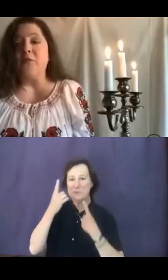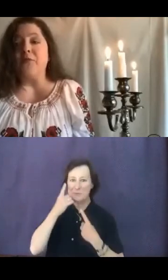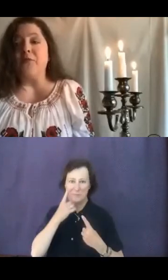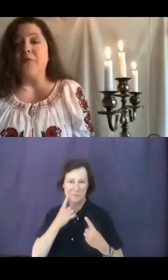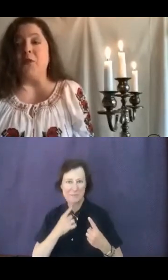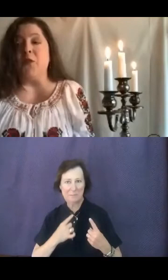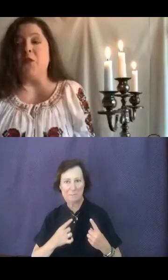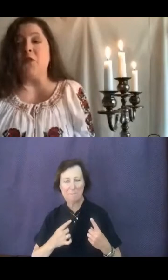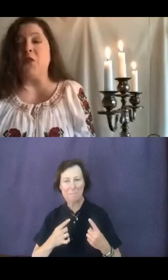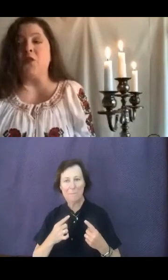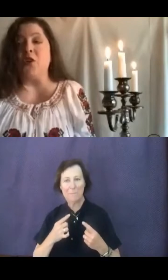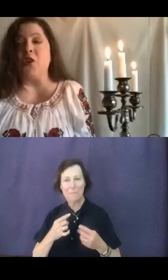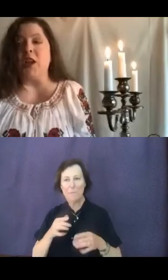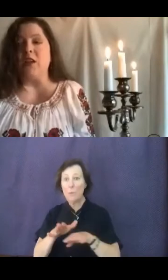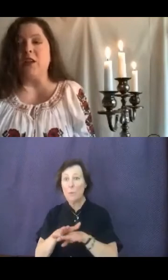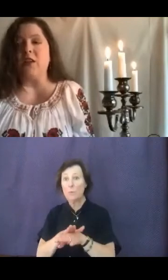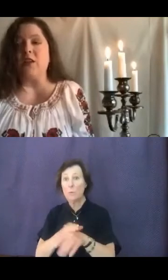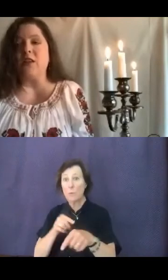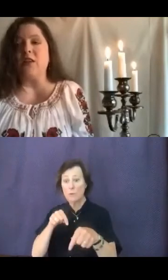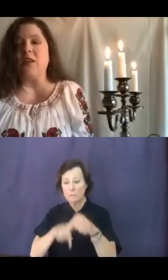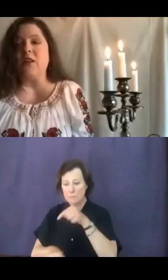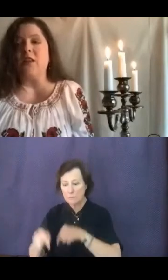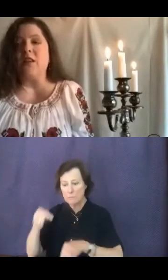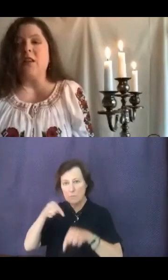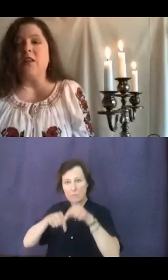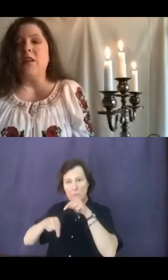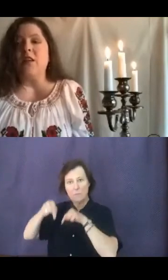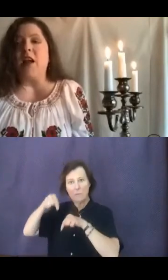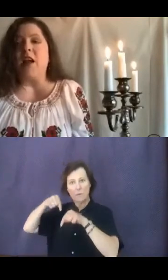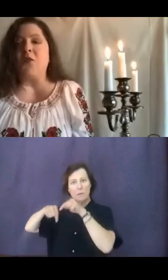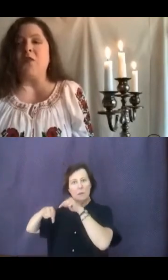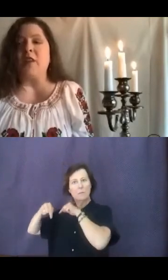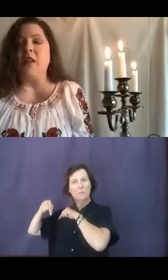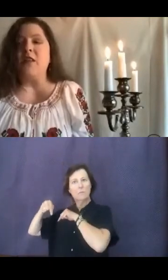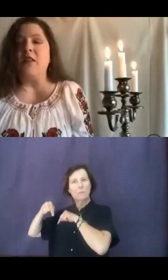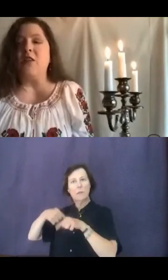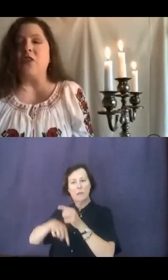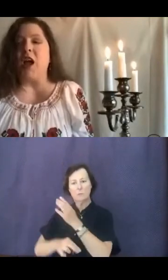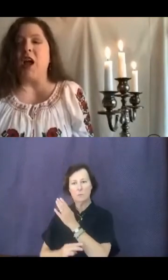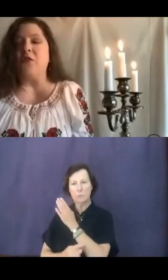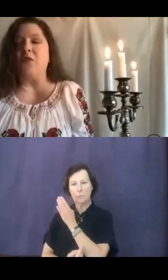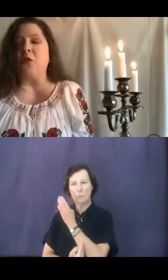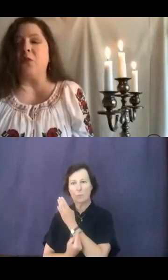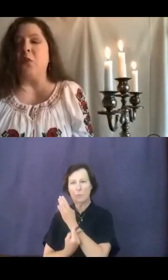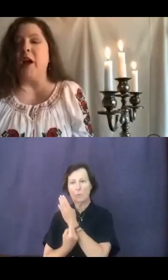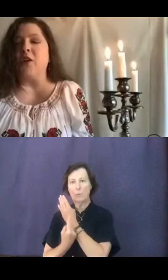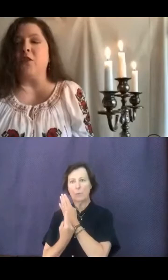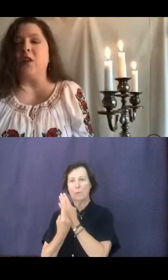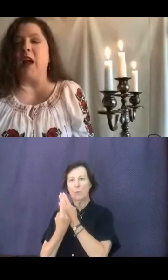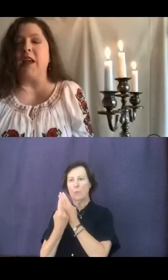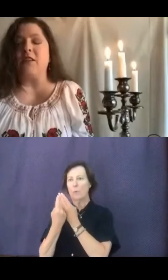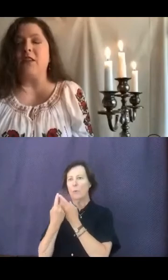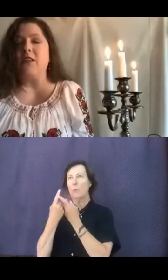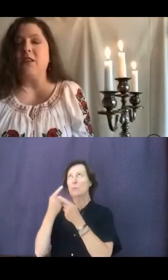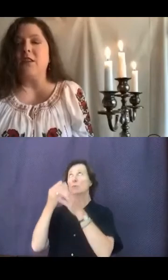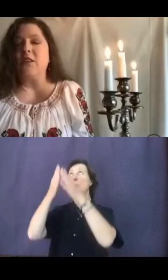Slowly reverse the journey. As you ascend the shaft toward wider